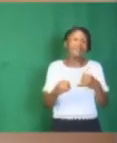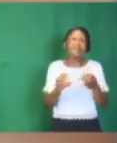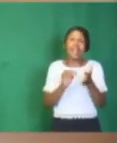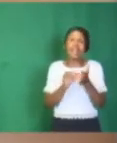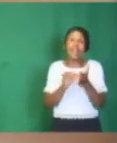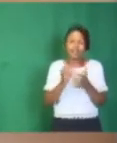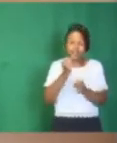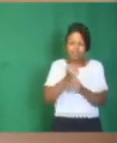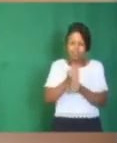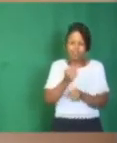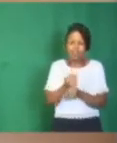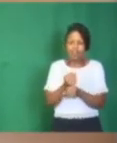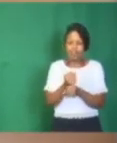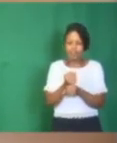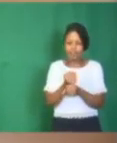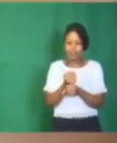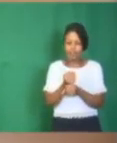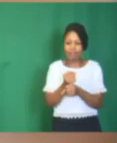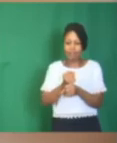skeletal system, which is